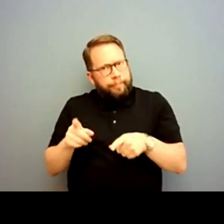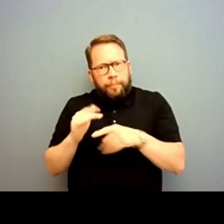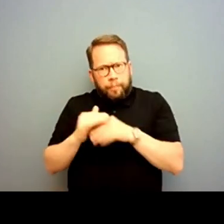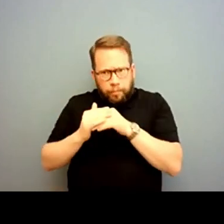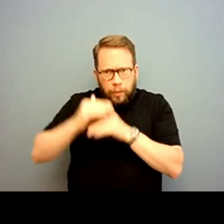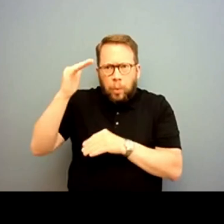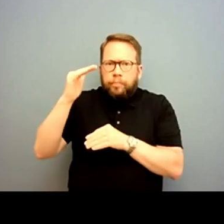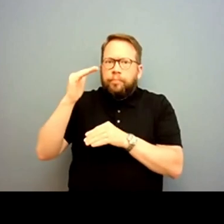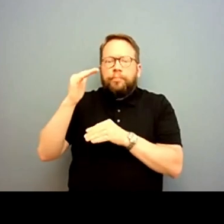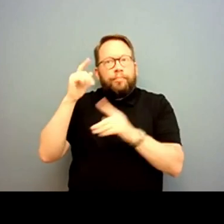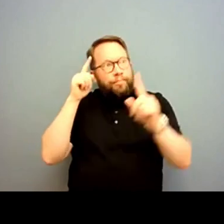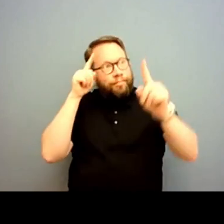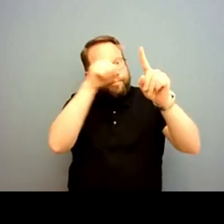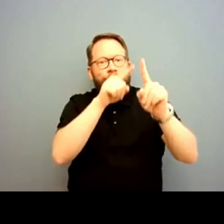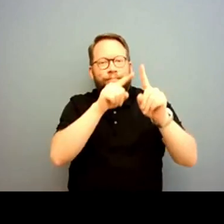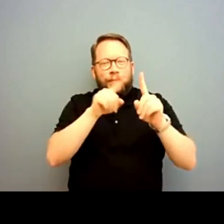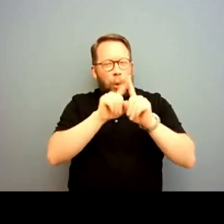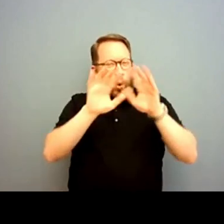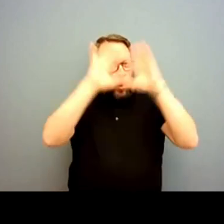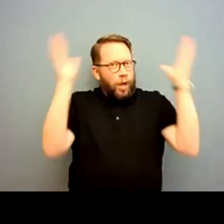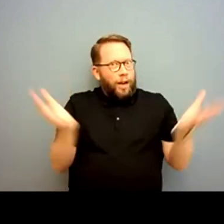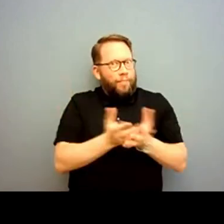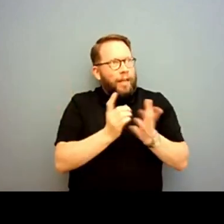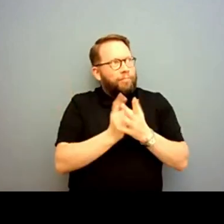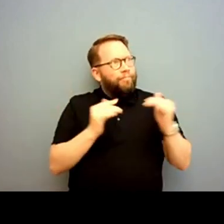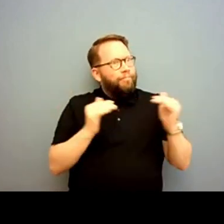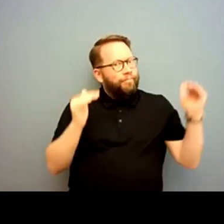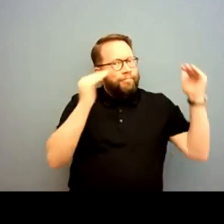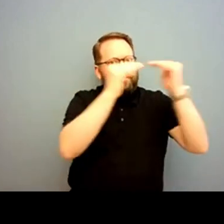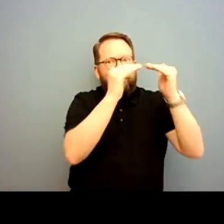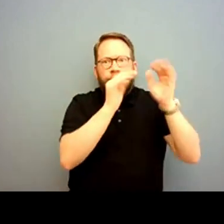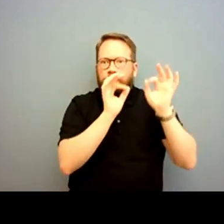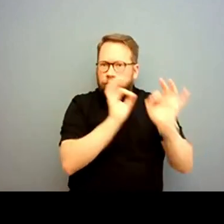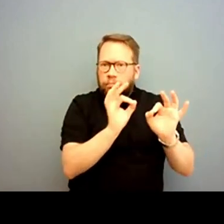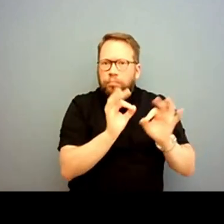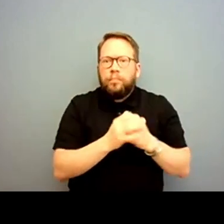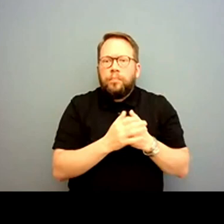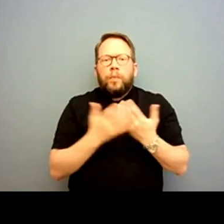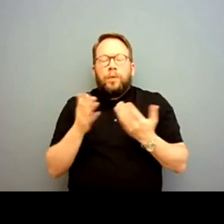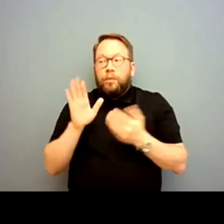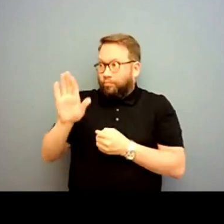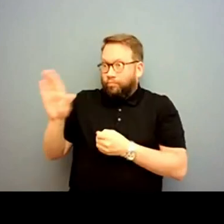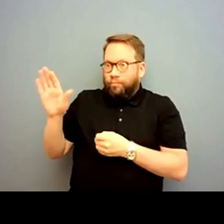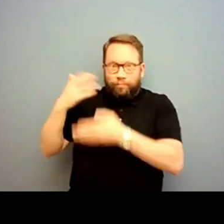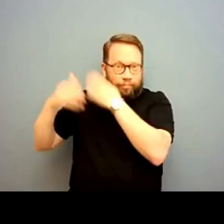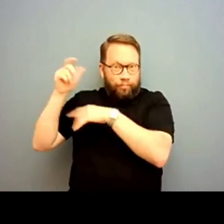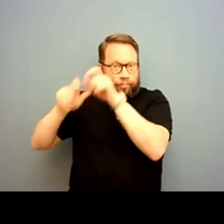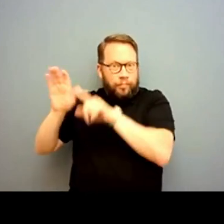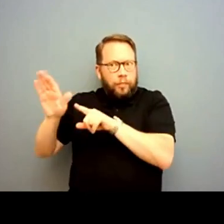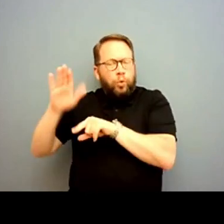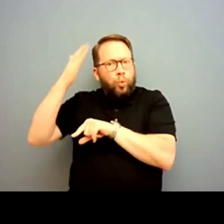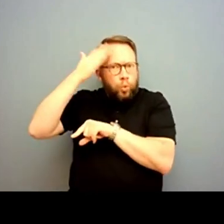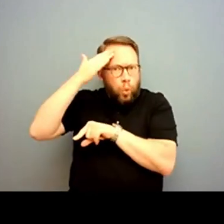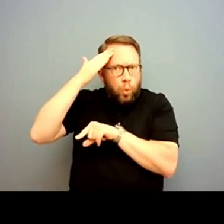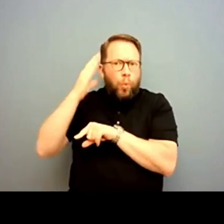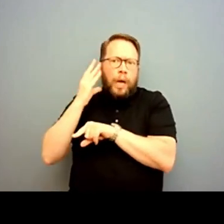the UNSR on Indigenous persons, as well as the UN Special Rapporteur on the right to culture, which